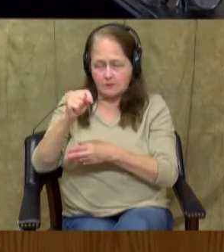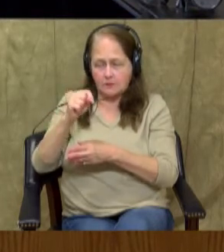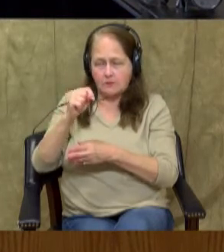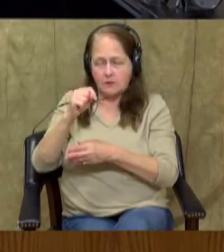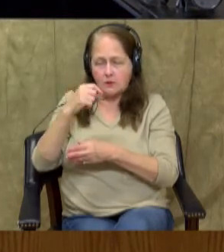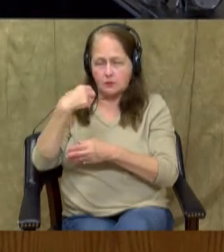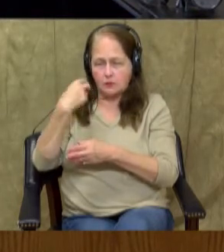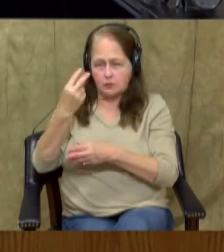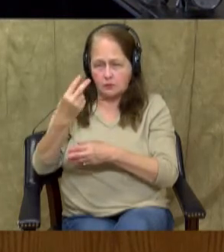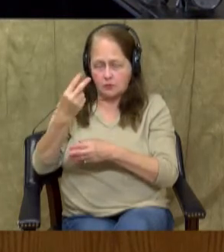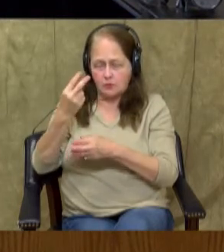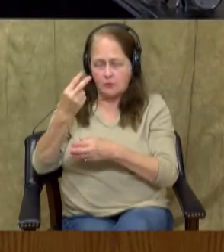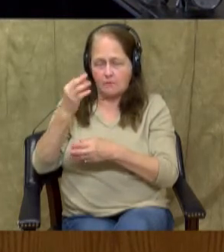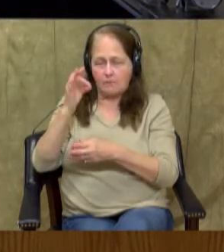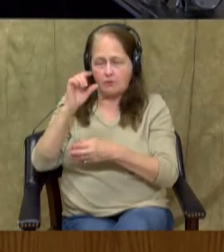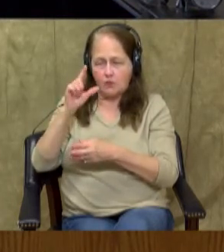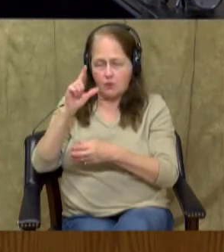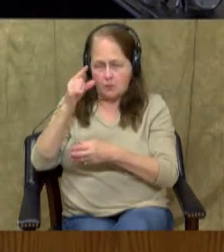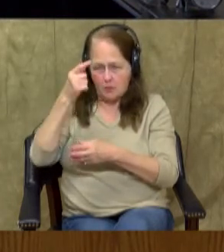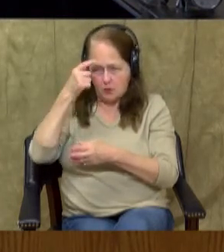full moon and a new moon.